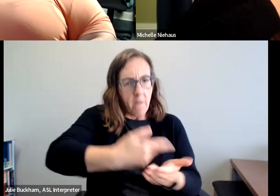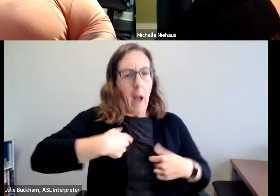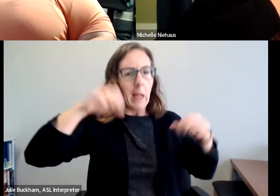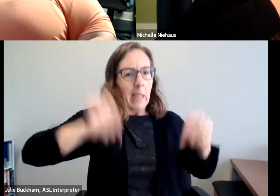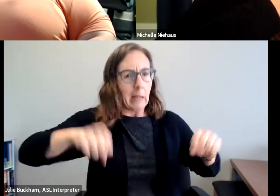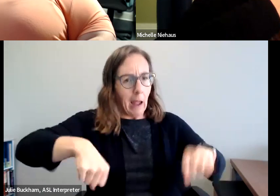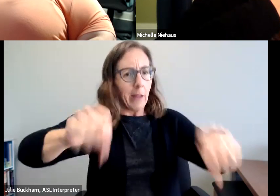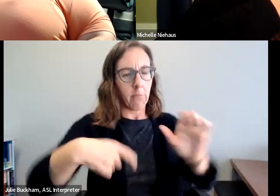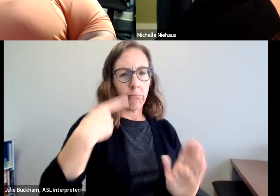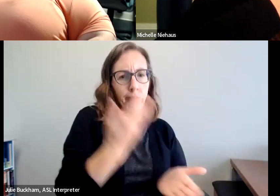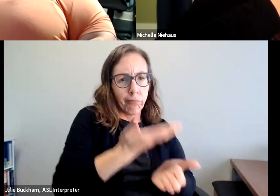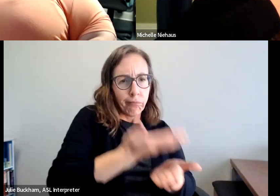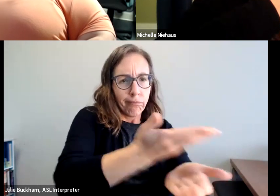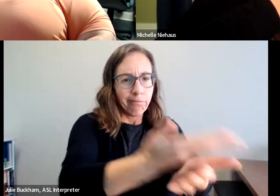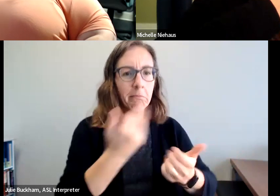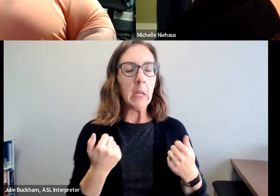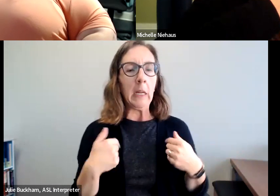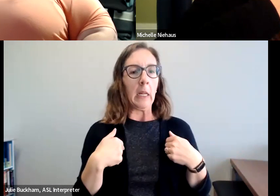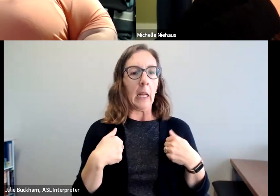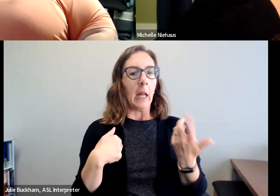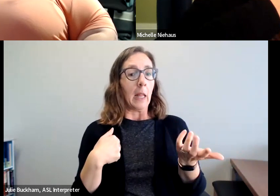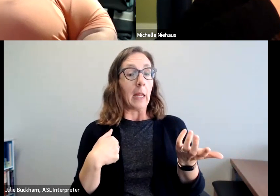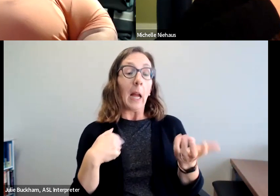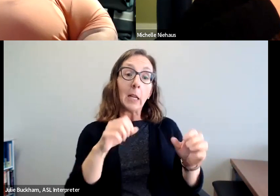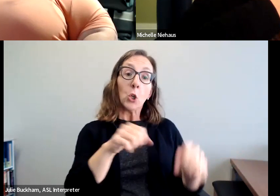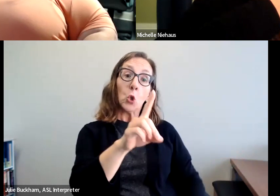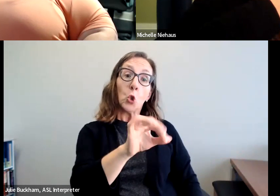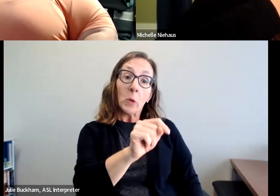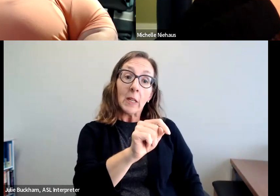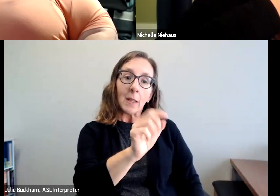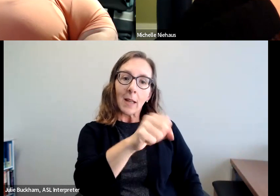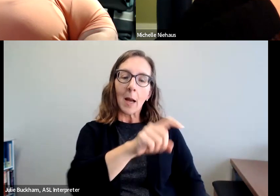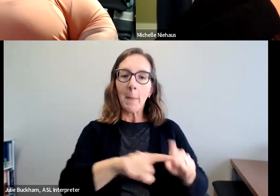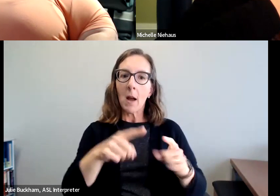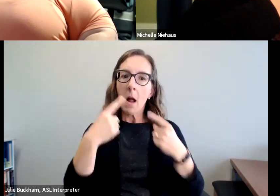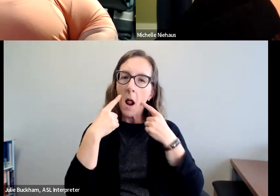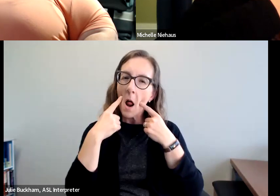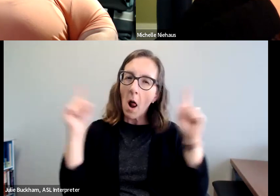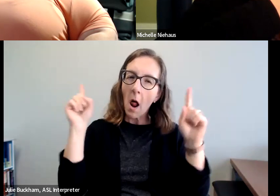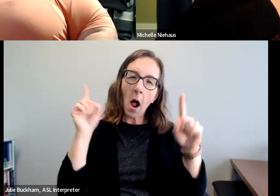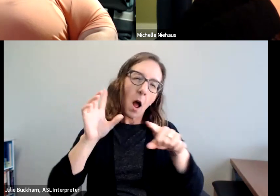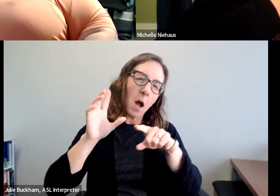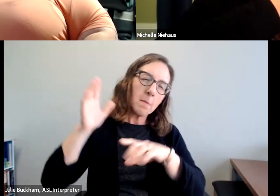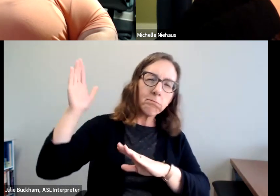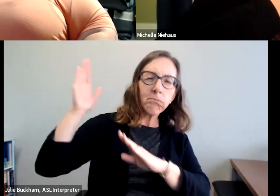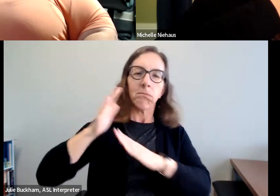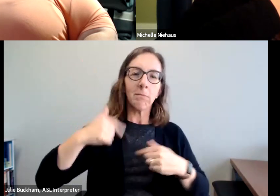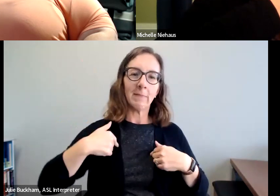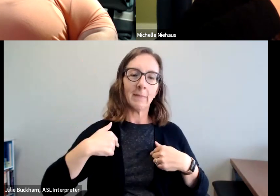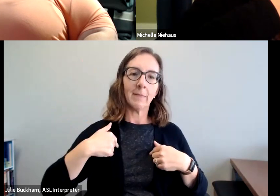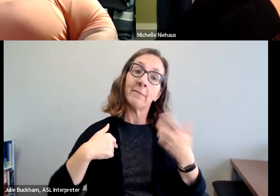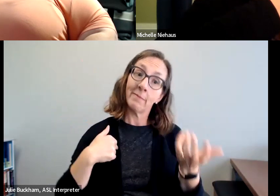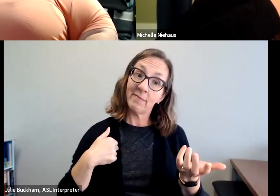have to not only do it, but do it well. And so when it comes to parenting, we all